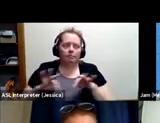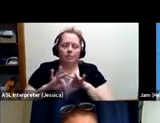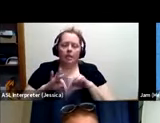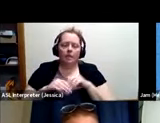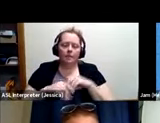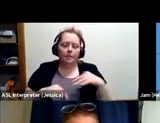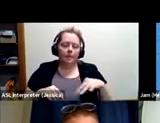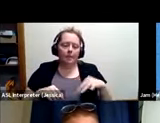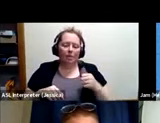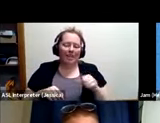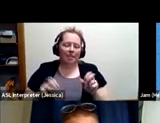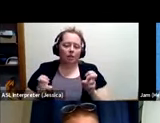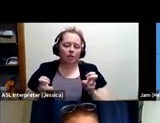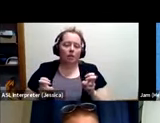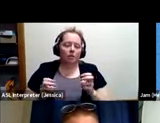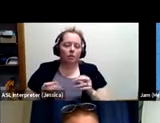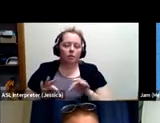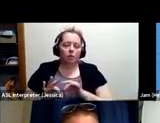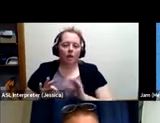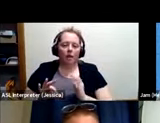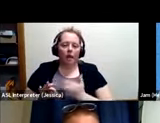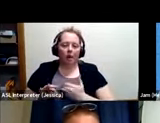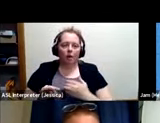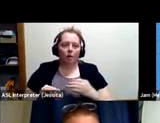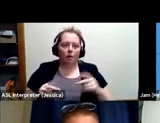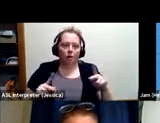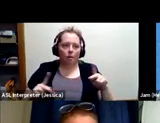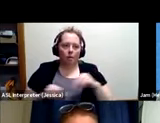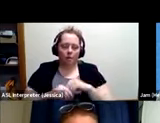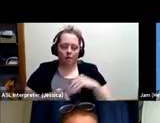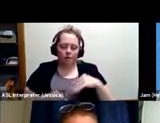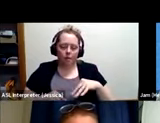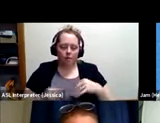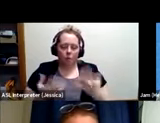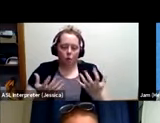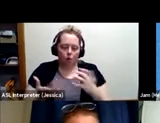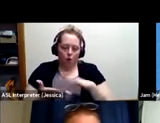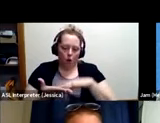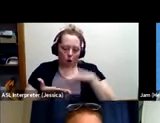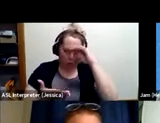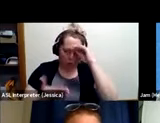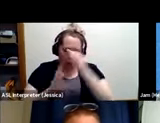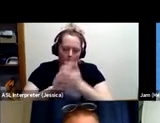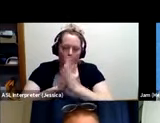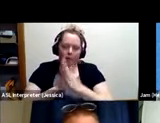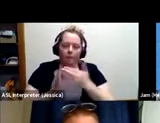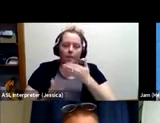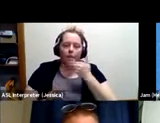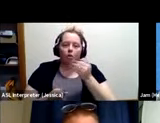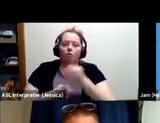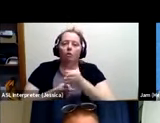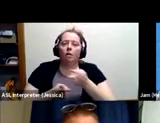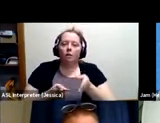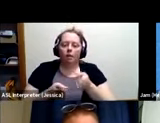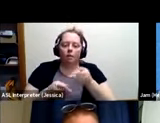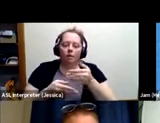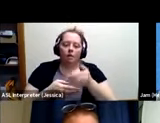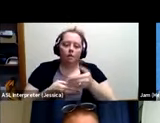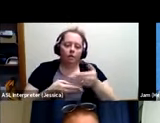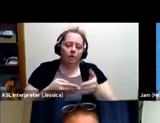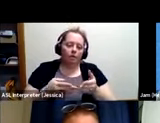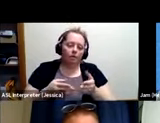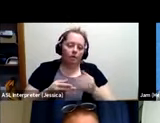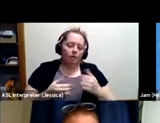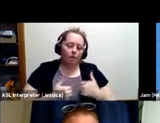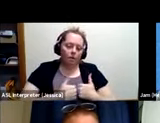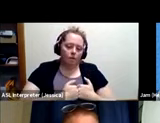to learn how to be better neighbors and better family members, better partners and friends. And learning this information is really